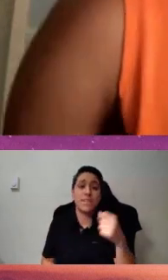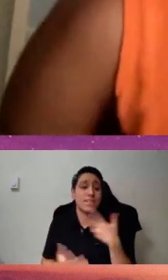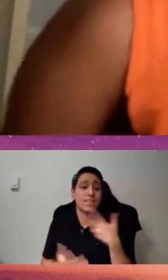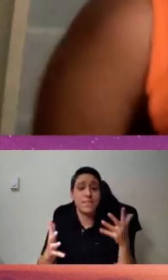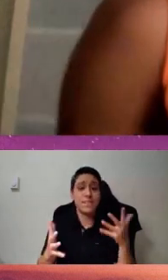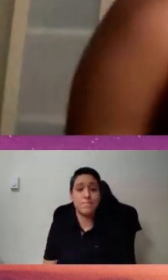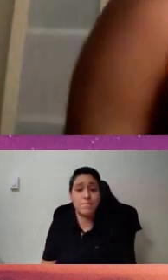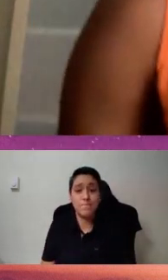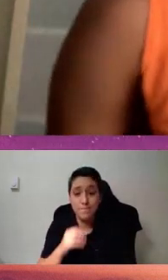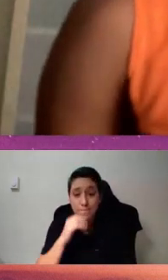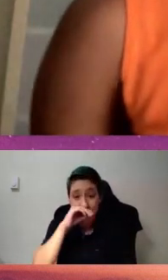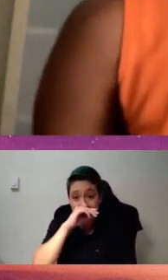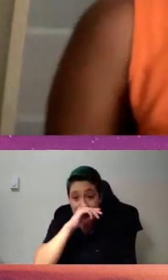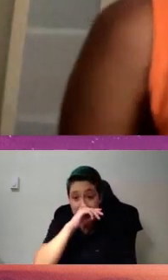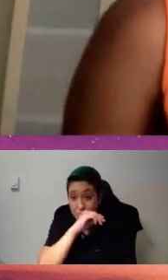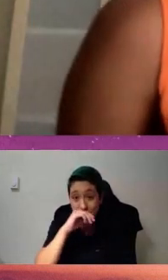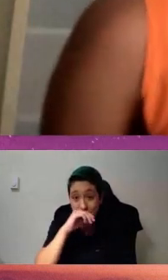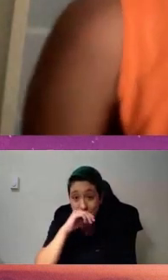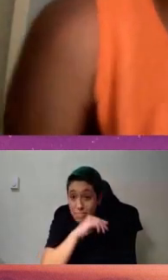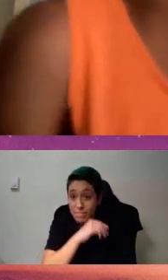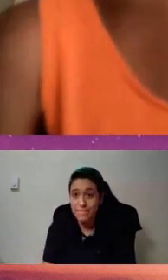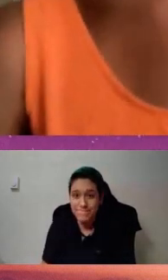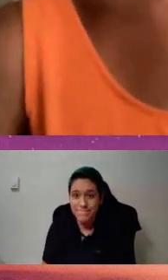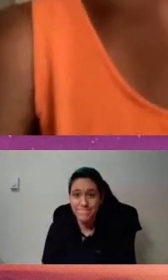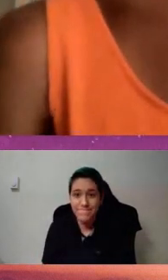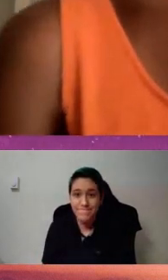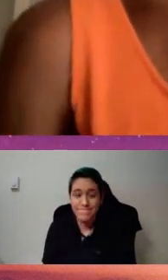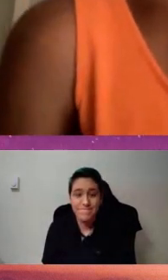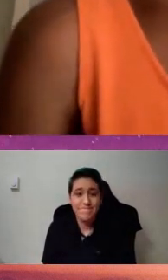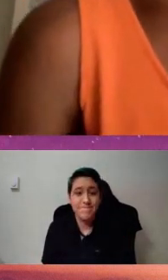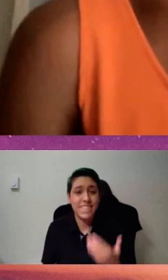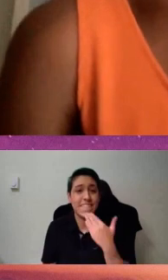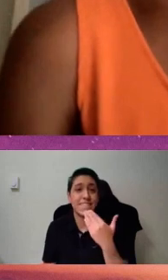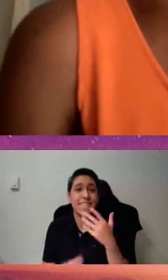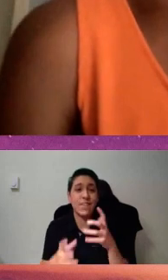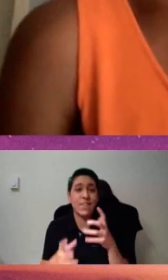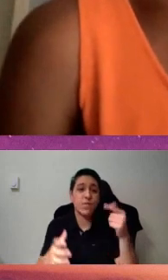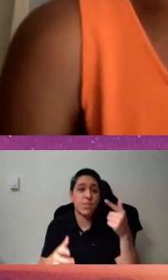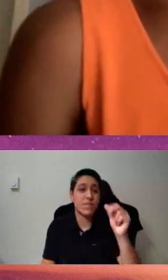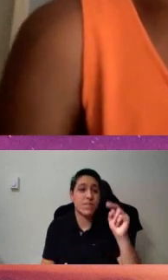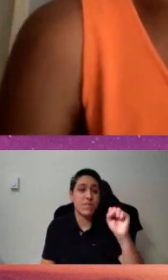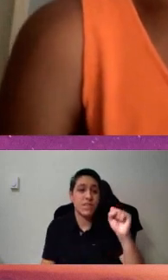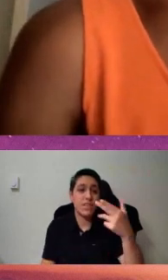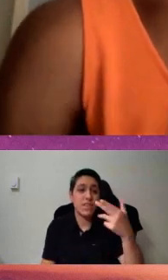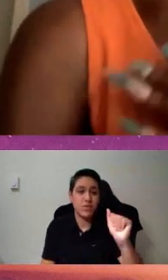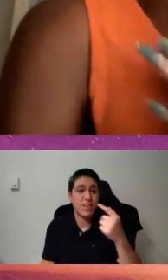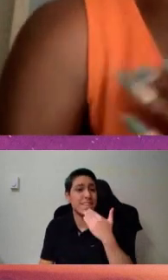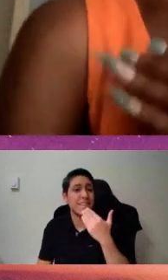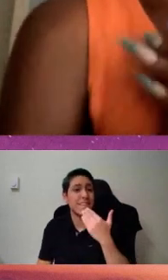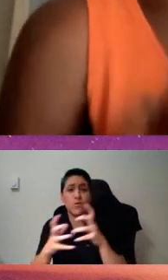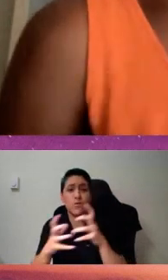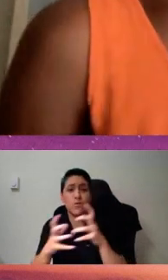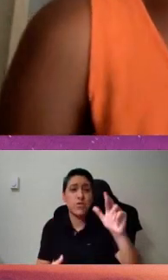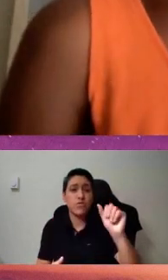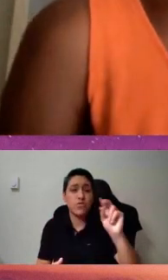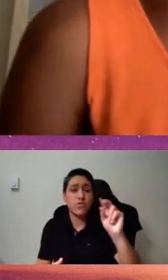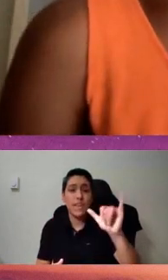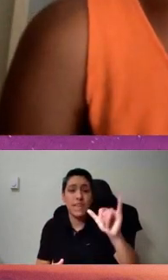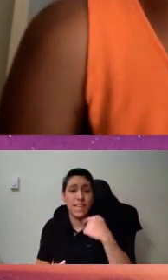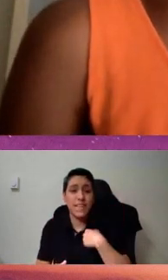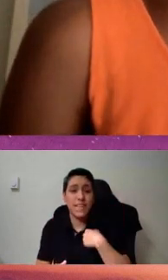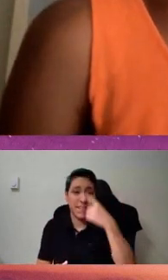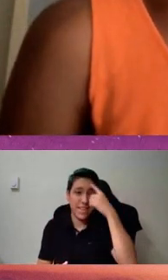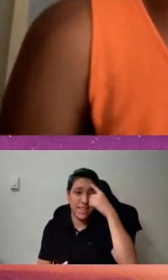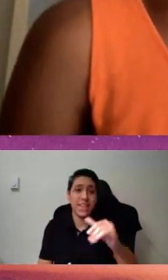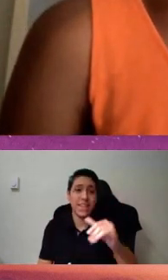it. I think that's so. Thank you so much, Ganesha. Thank you so much, Randy. That was so beautiful, because while you